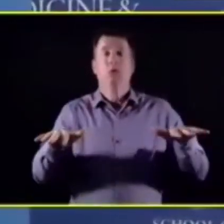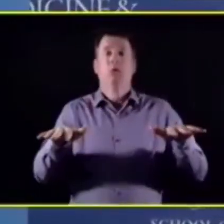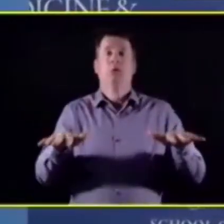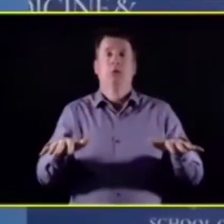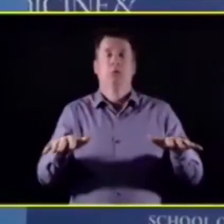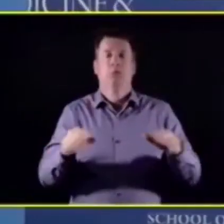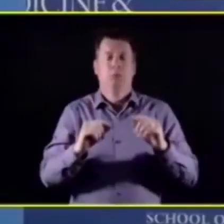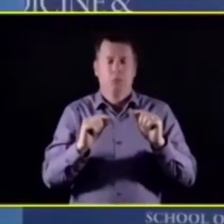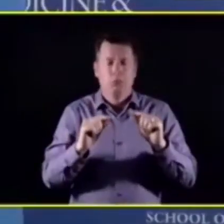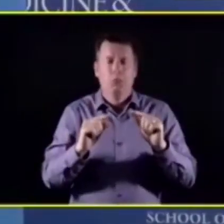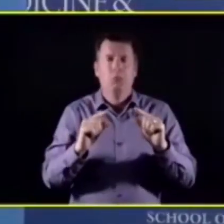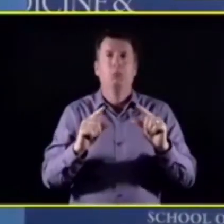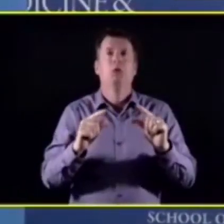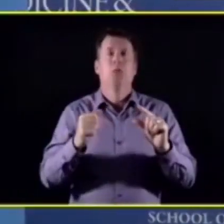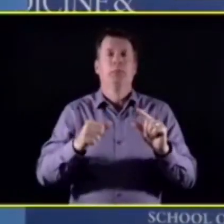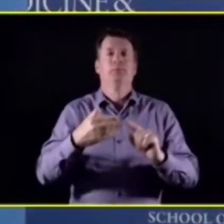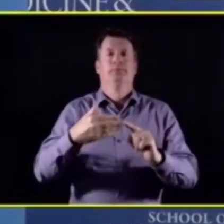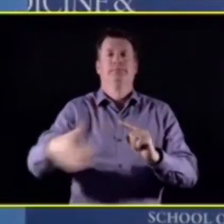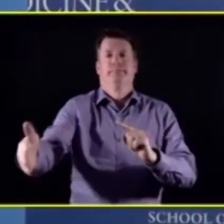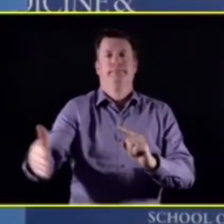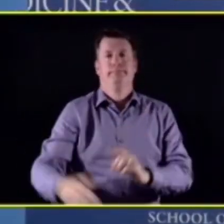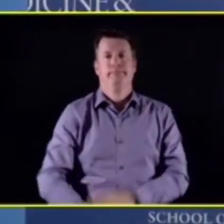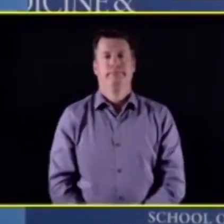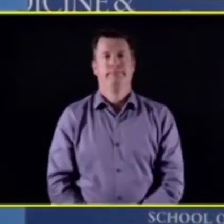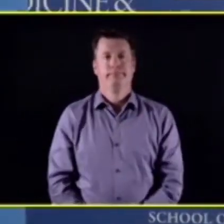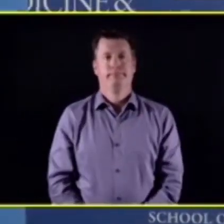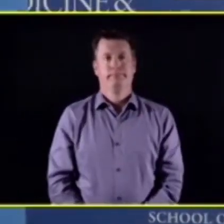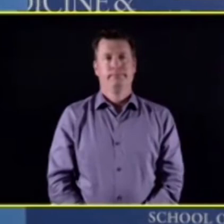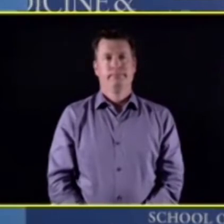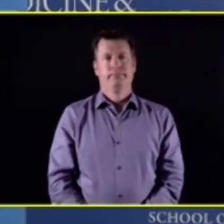ventilated? Yes, this is a very typical